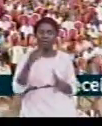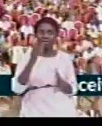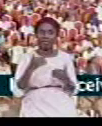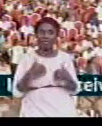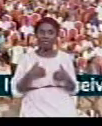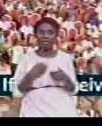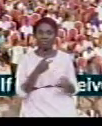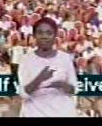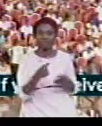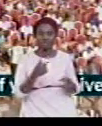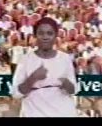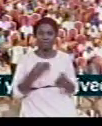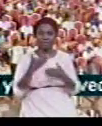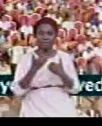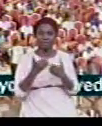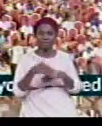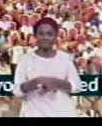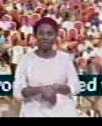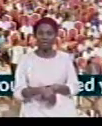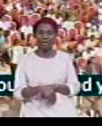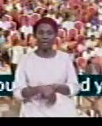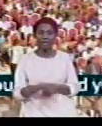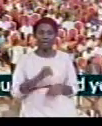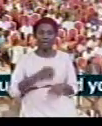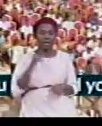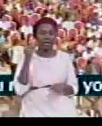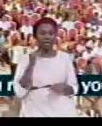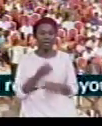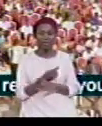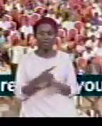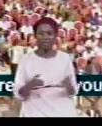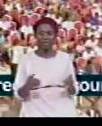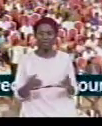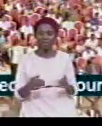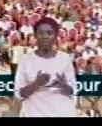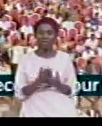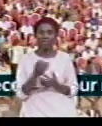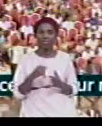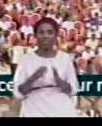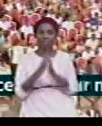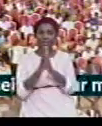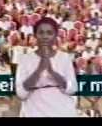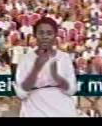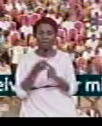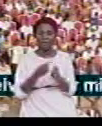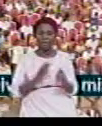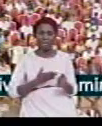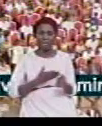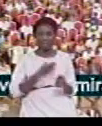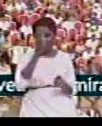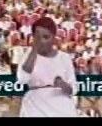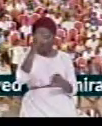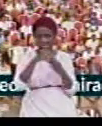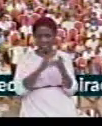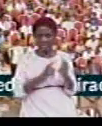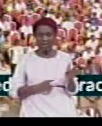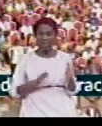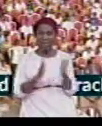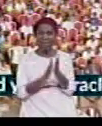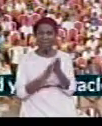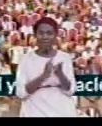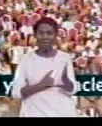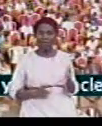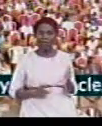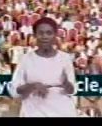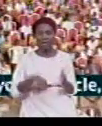was totally delivered from flu through the prayer from our Father in the Lord. Praise the Lord. Brother